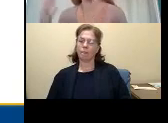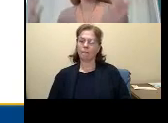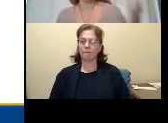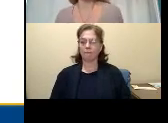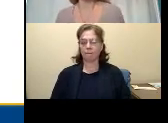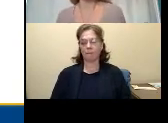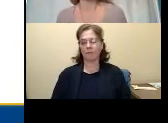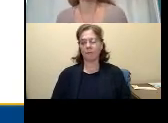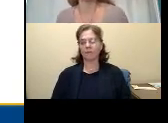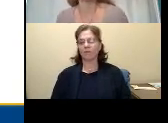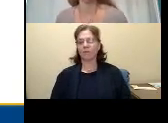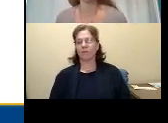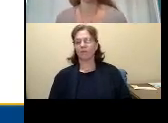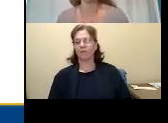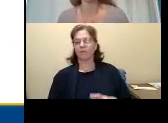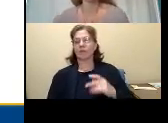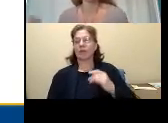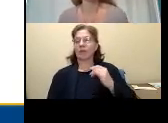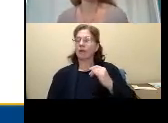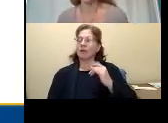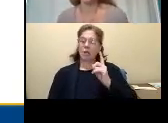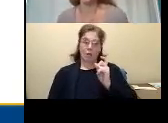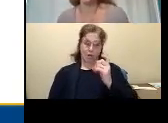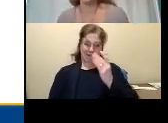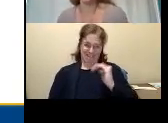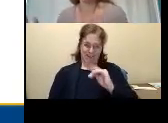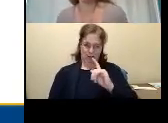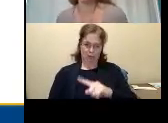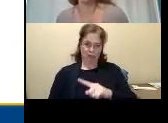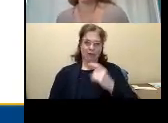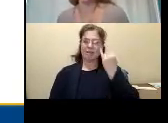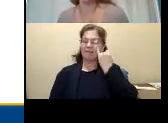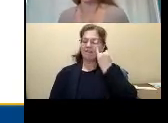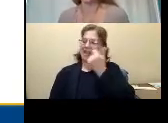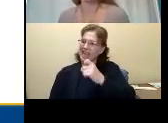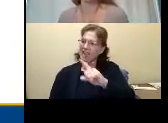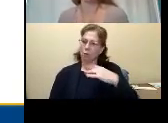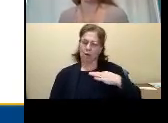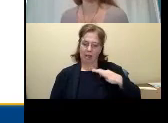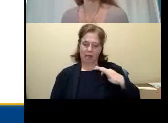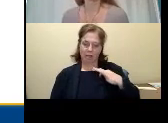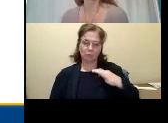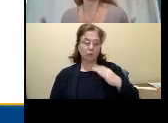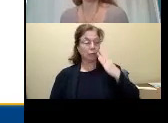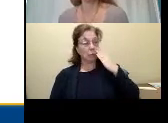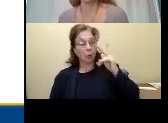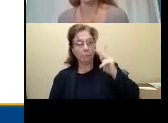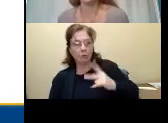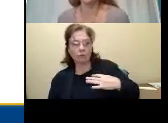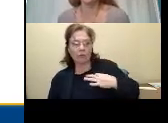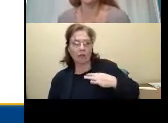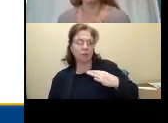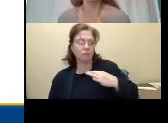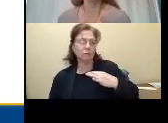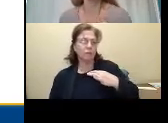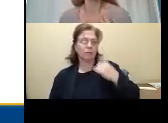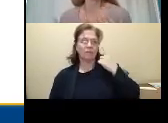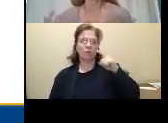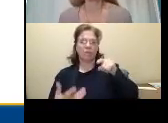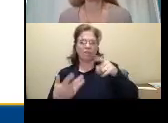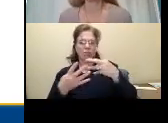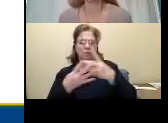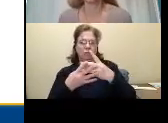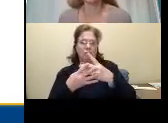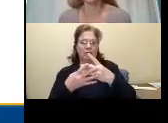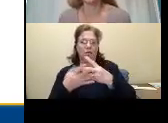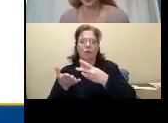So if you could say anything to those that actually are eligible or know somebody that are eligible for this kind of screening, what